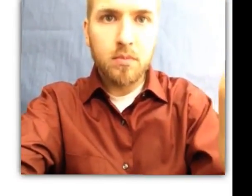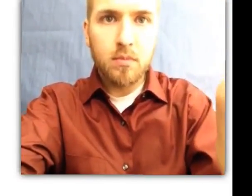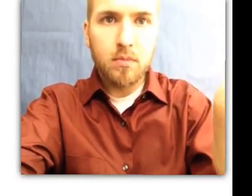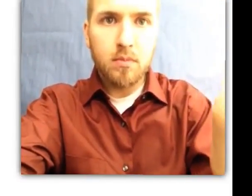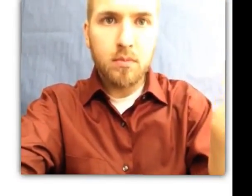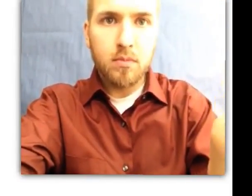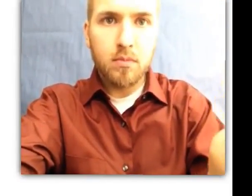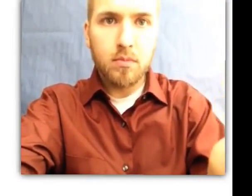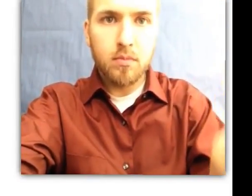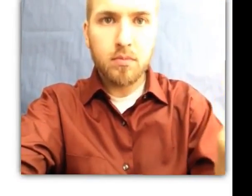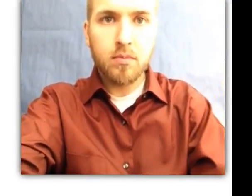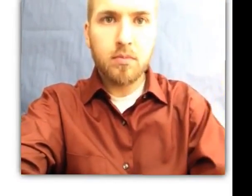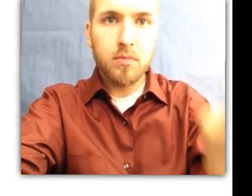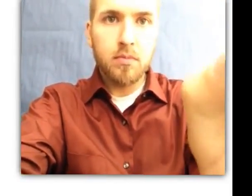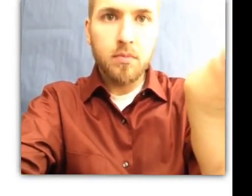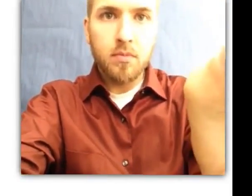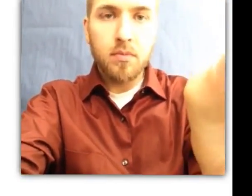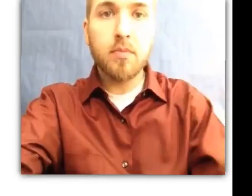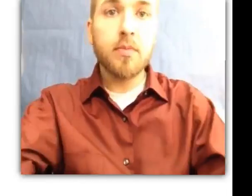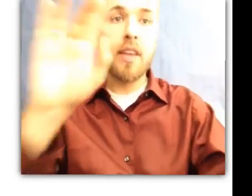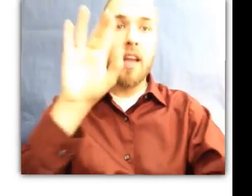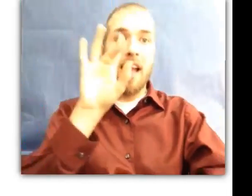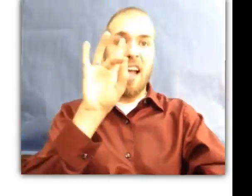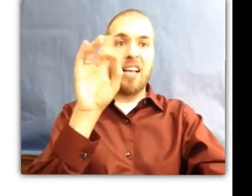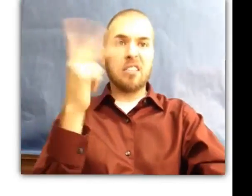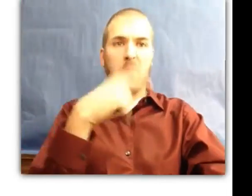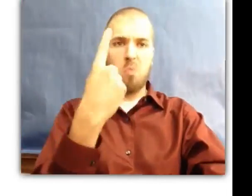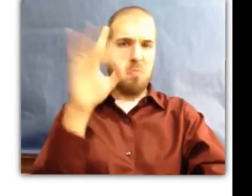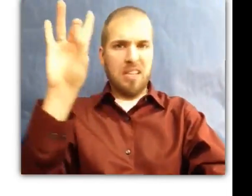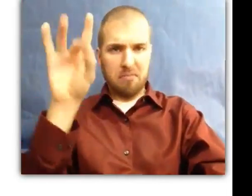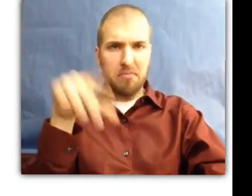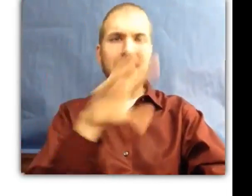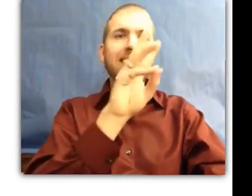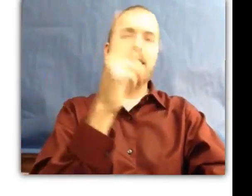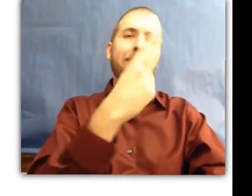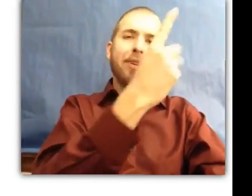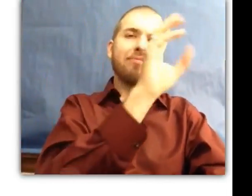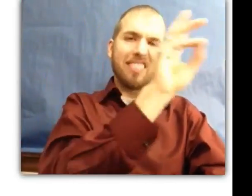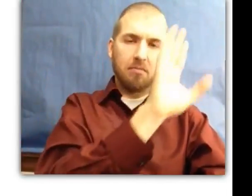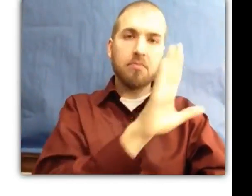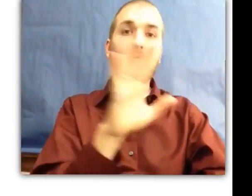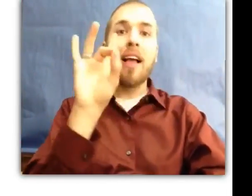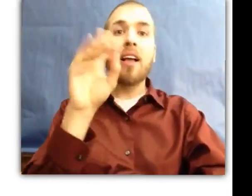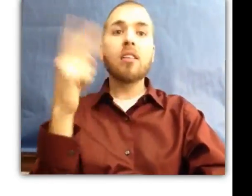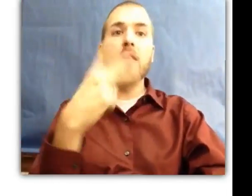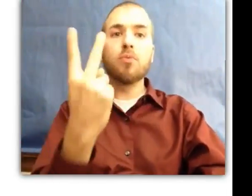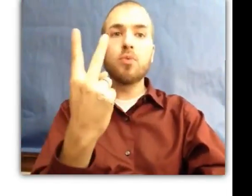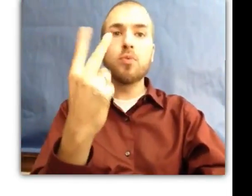They're common multiple. However, we want the number to be the least amount, hence the least common multiple.